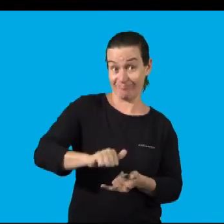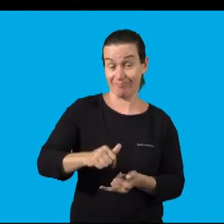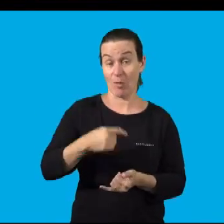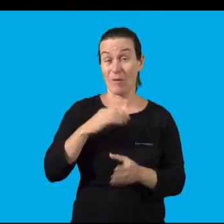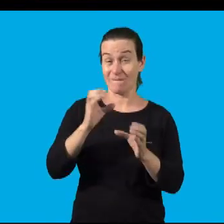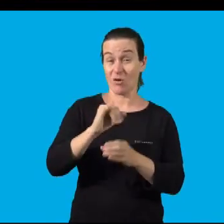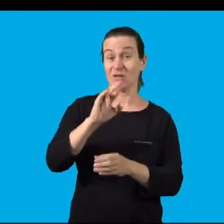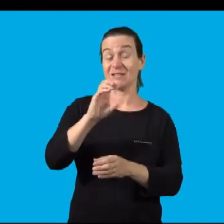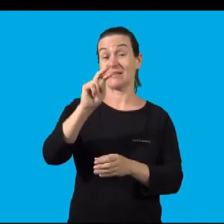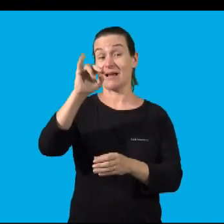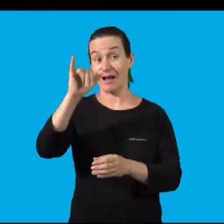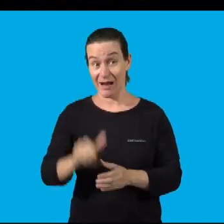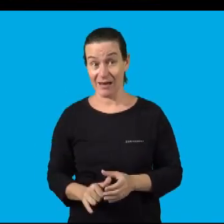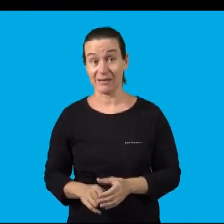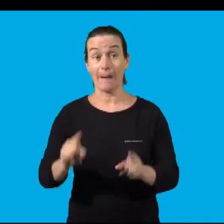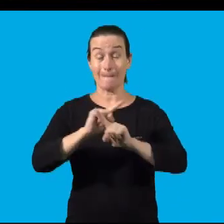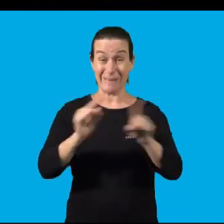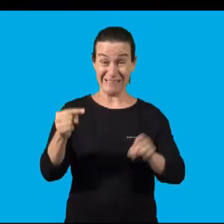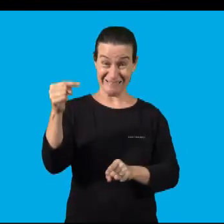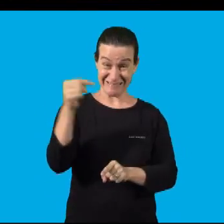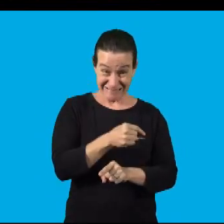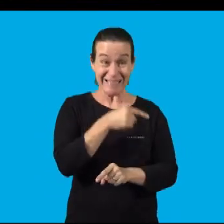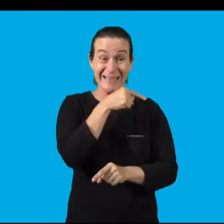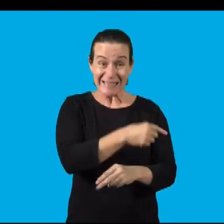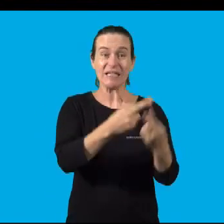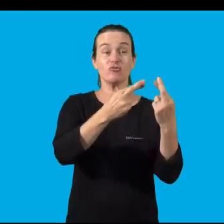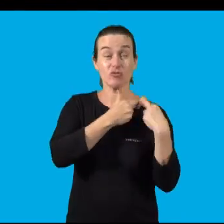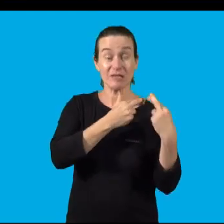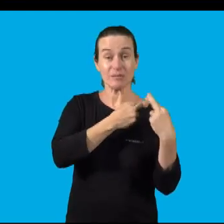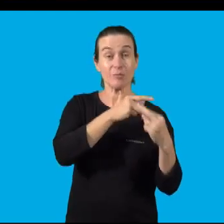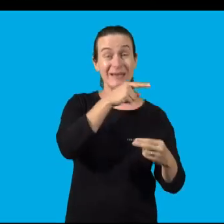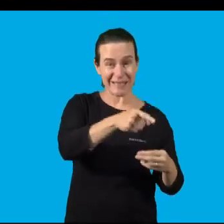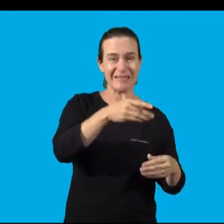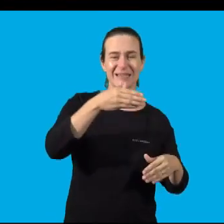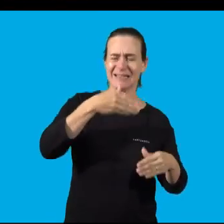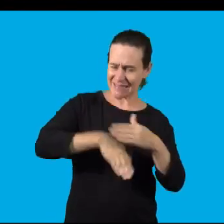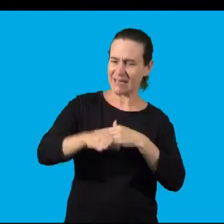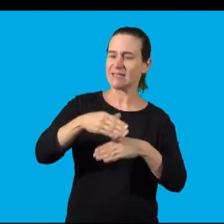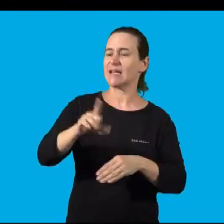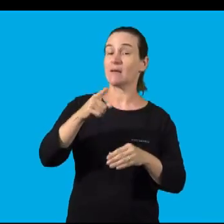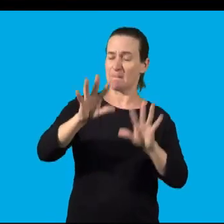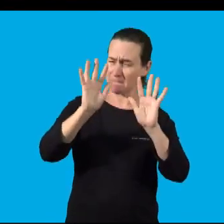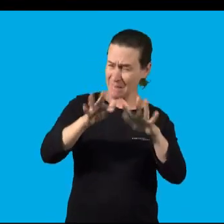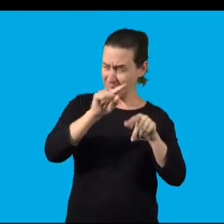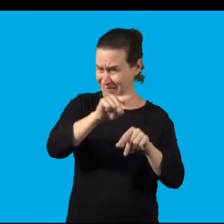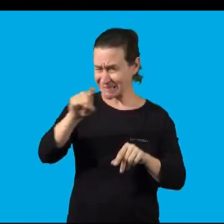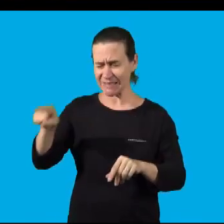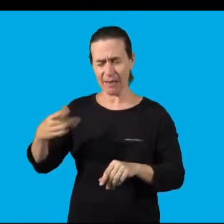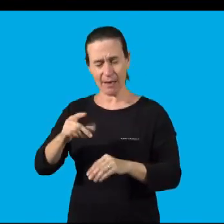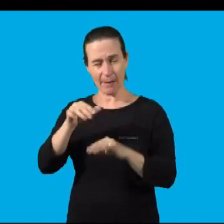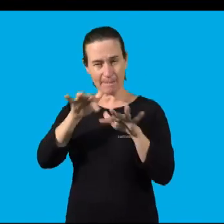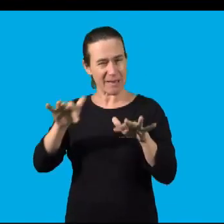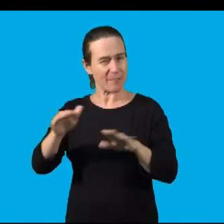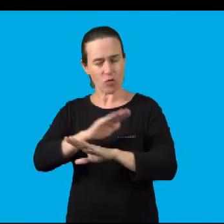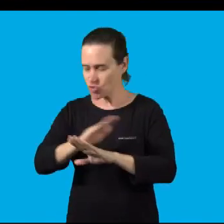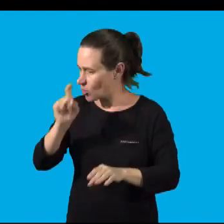right? However, it is Danforth who is responsible for sending many innocent people to their deaths